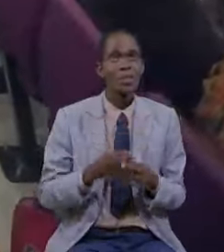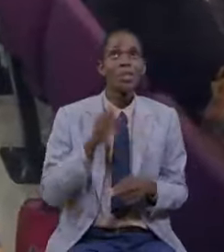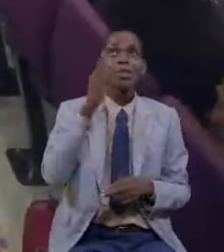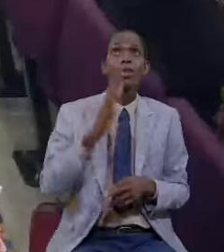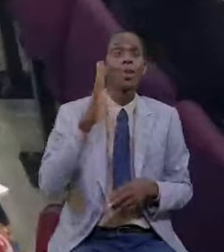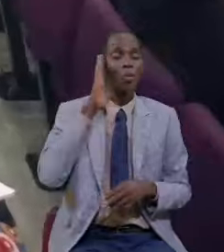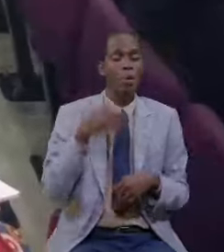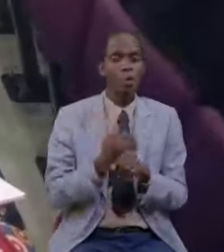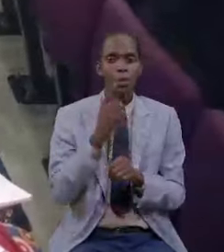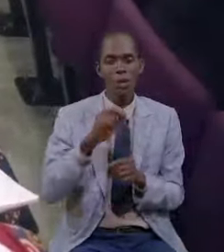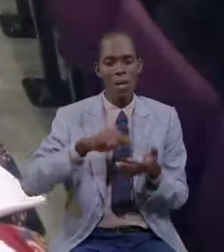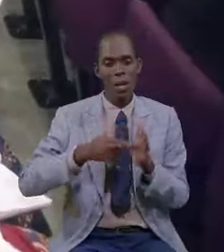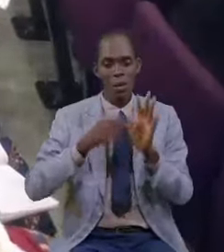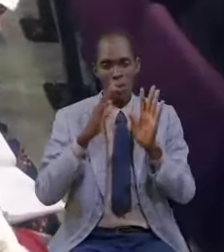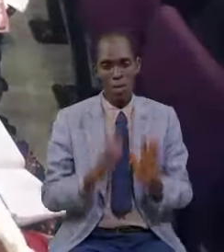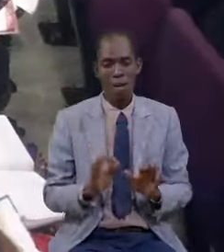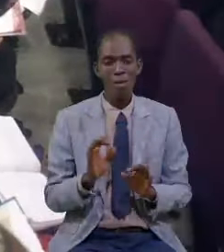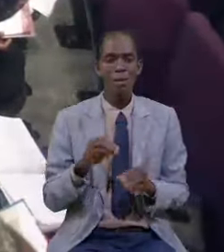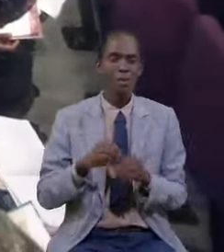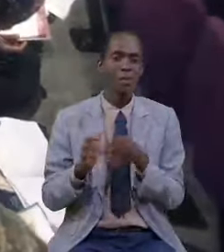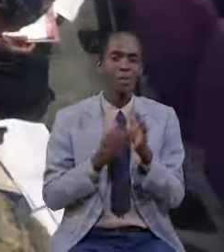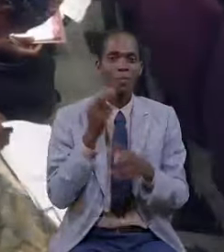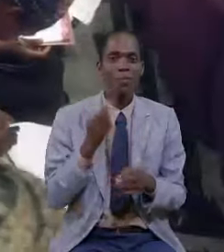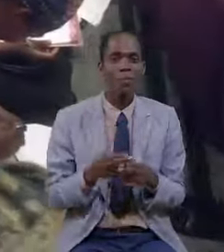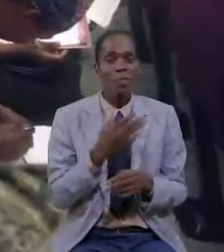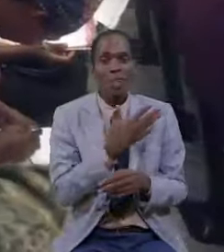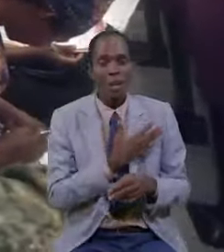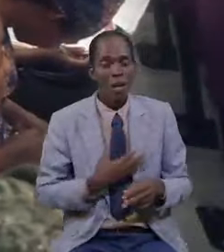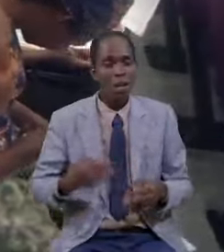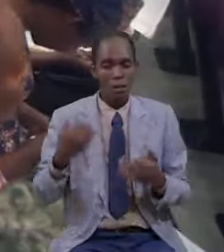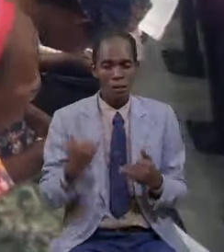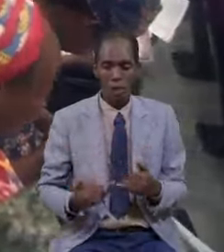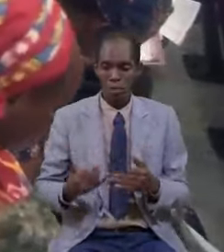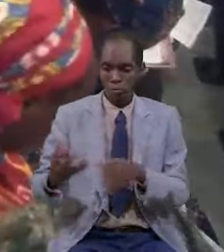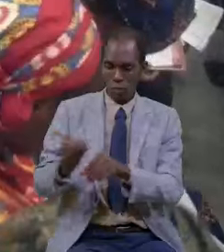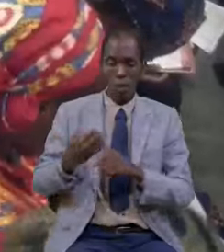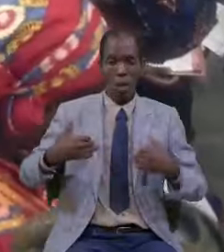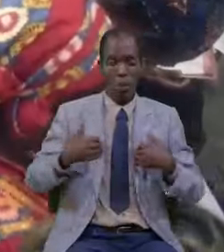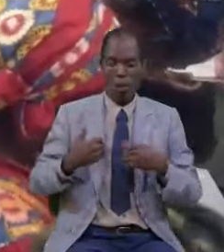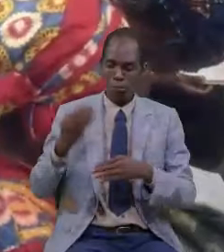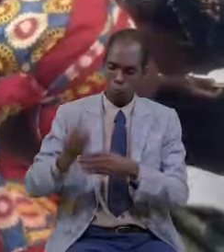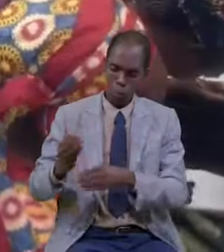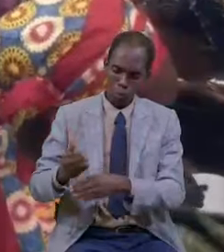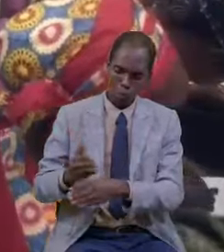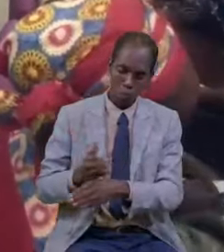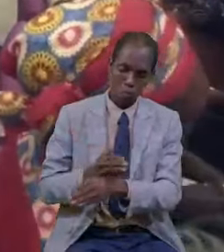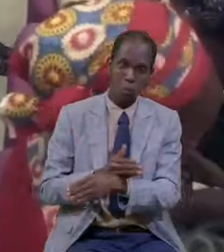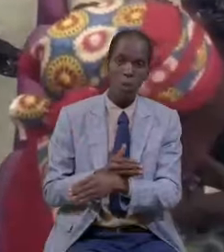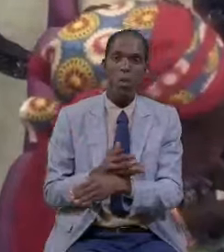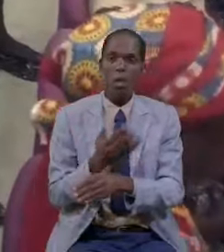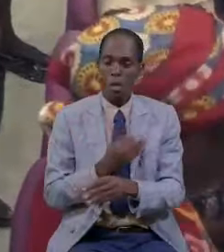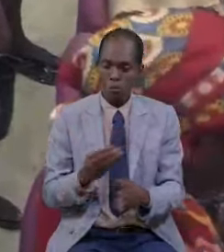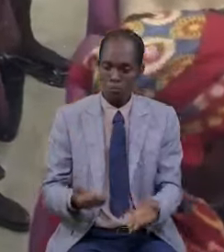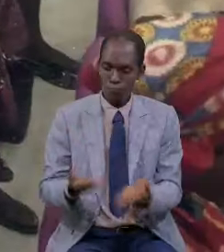repairer. And then it says, and cut the bullocks in pieces, and laid him on the wood